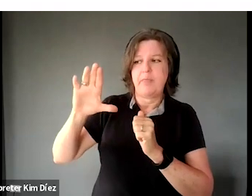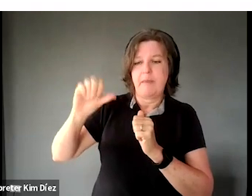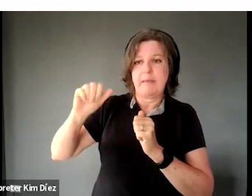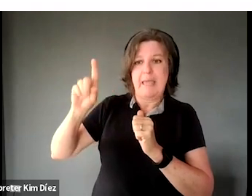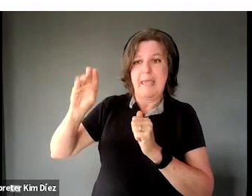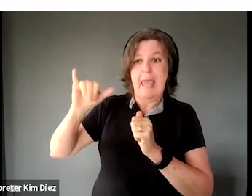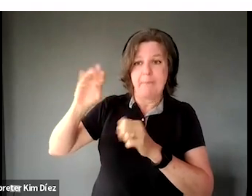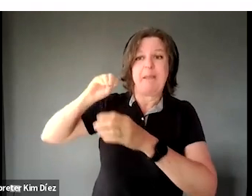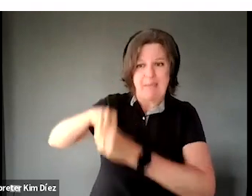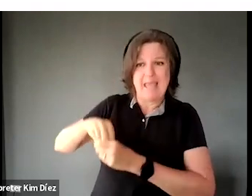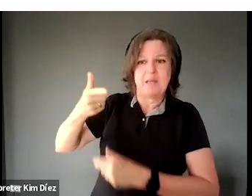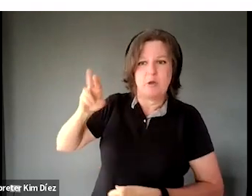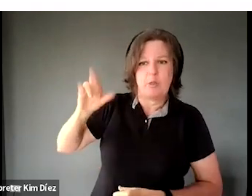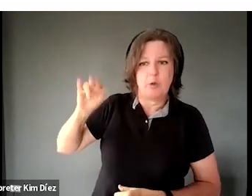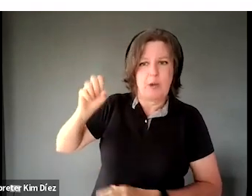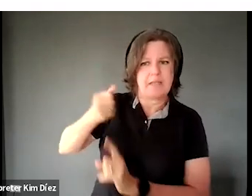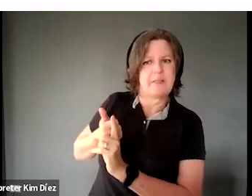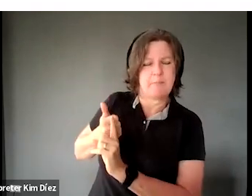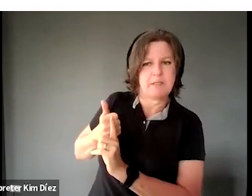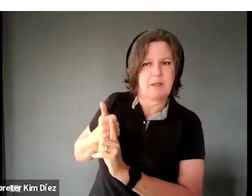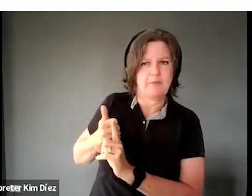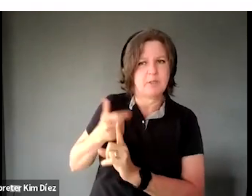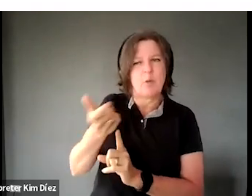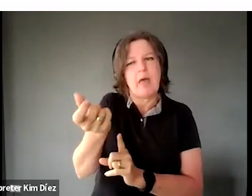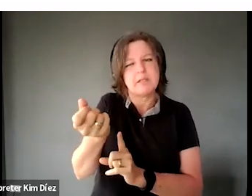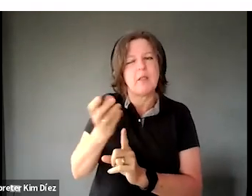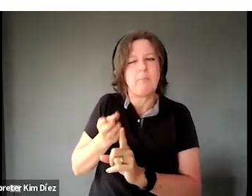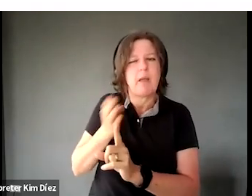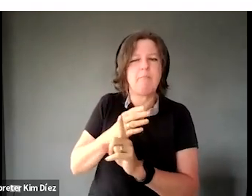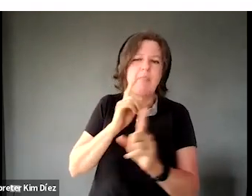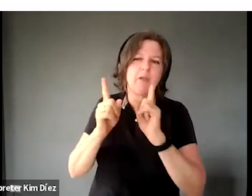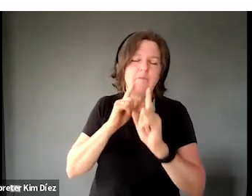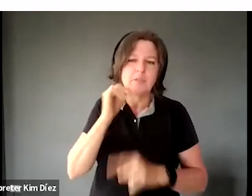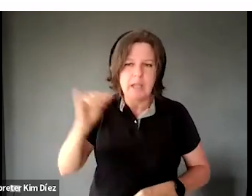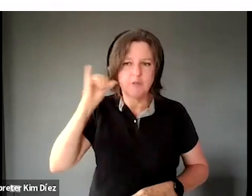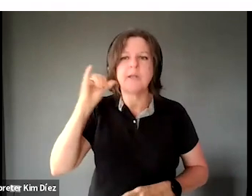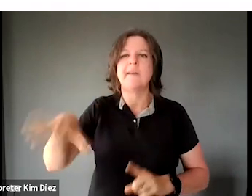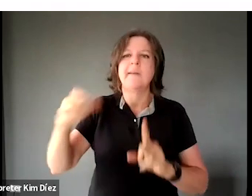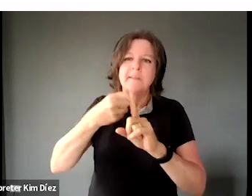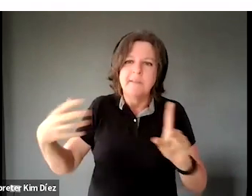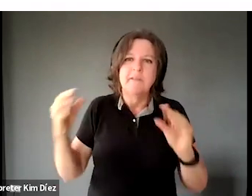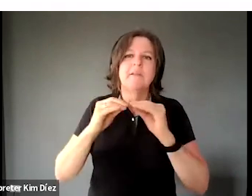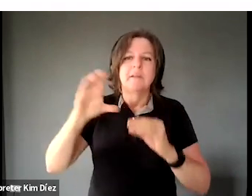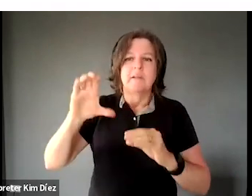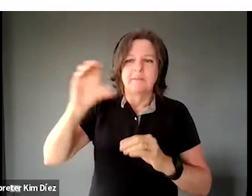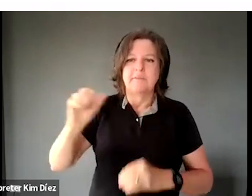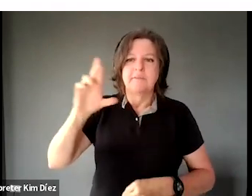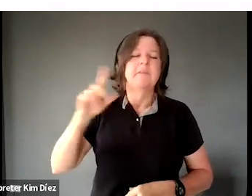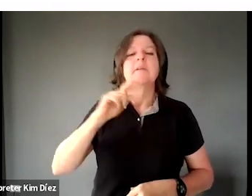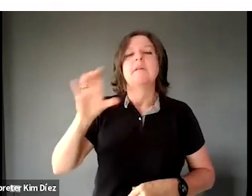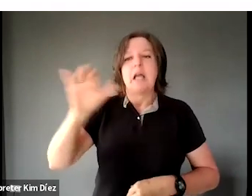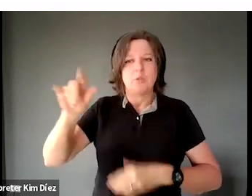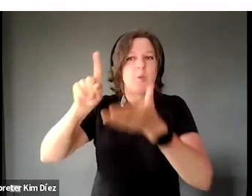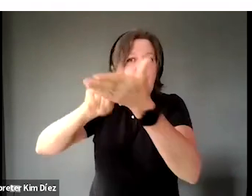an issue of cadmium on the beans? And this is what we were talking about